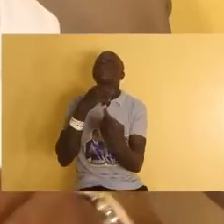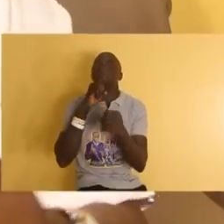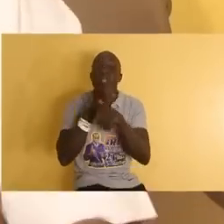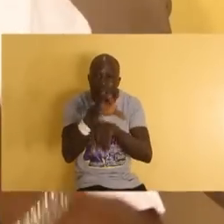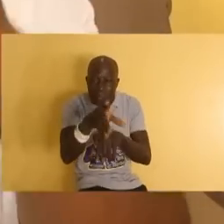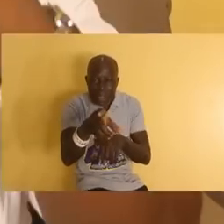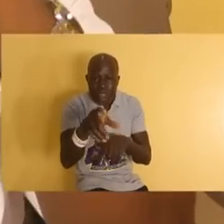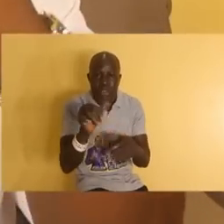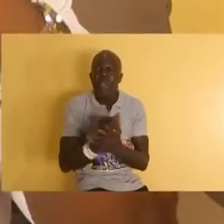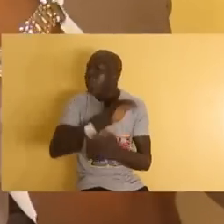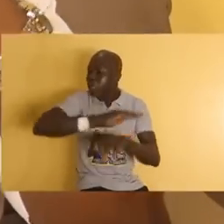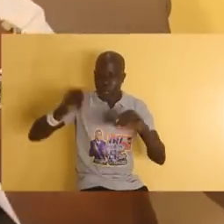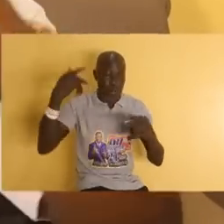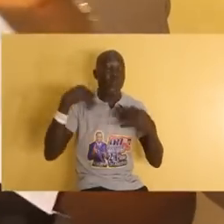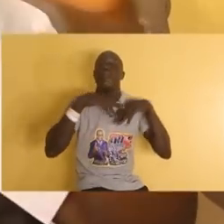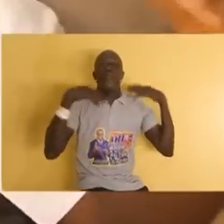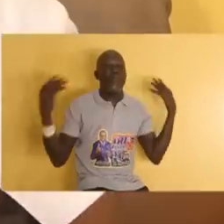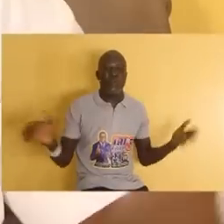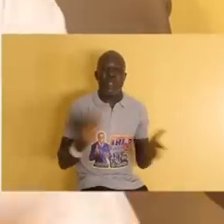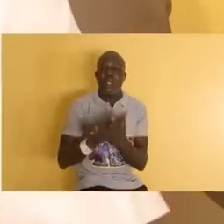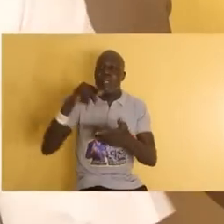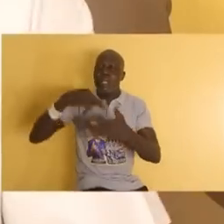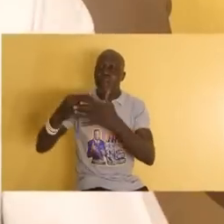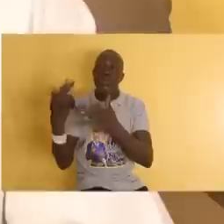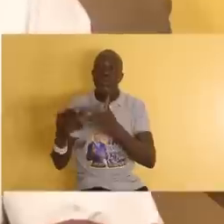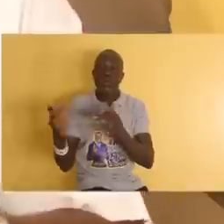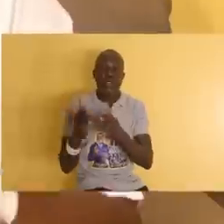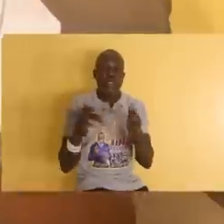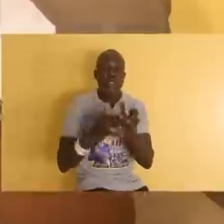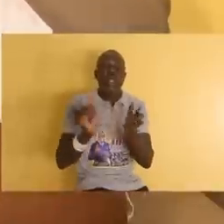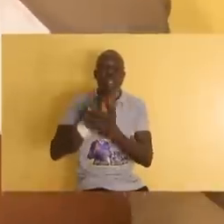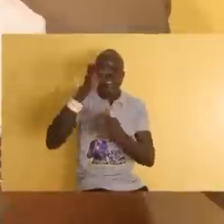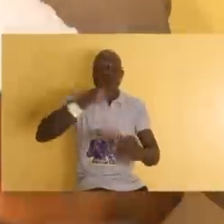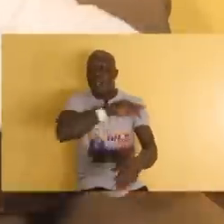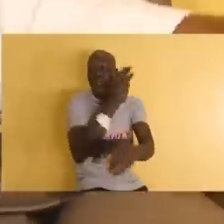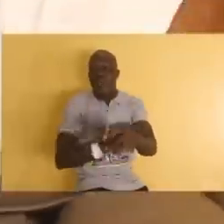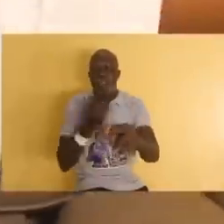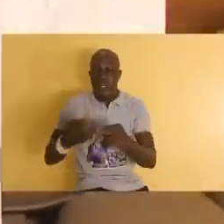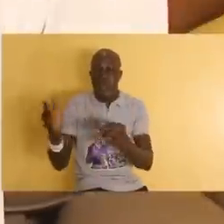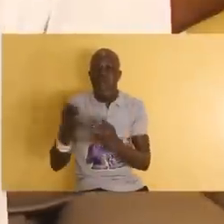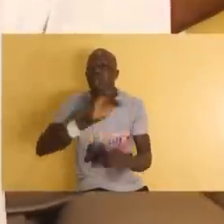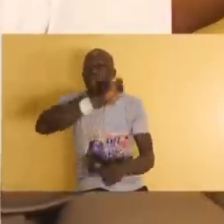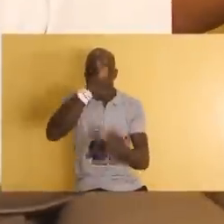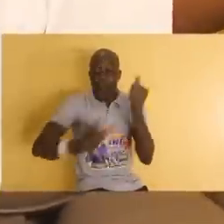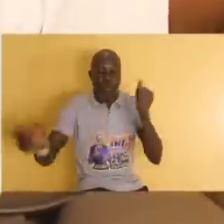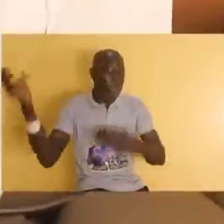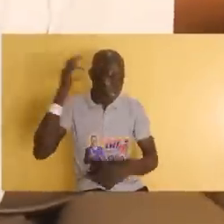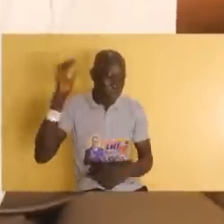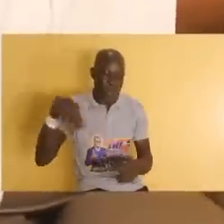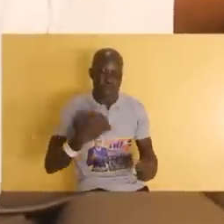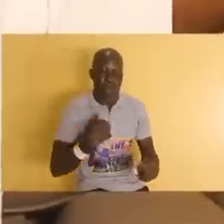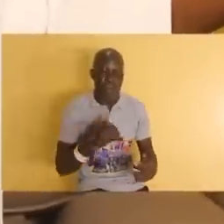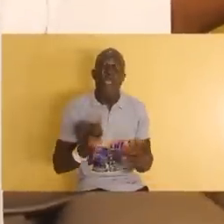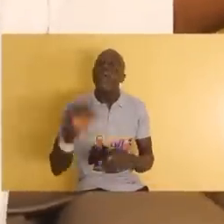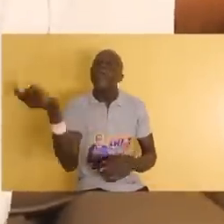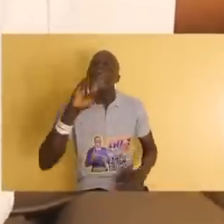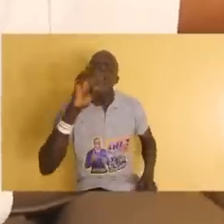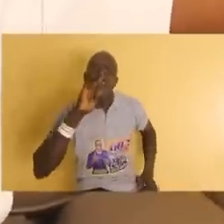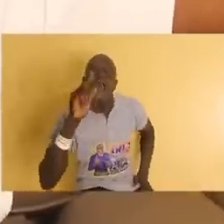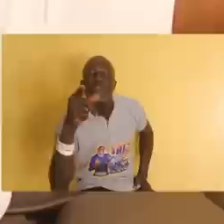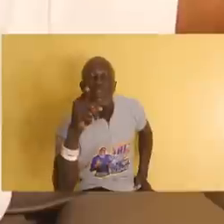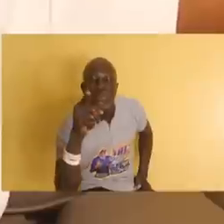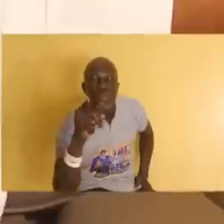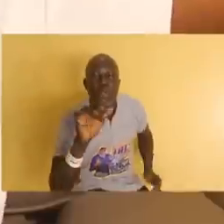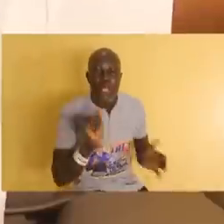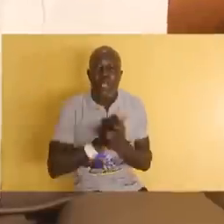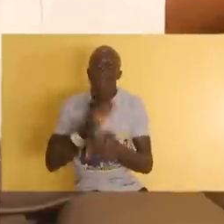it oh, I am free. Body, in the name of Jesus. In the mighty name of Jesus. Don't bomb me. Everyone hear me. Where